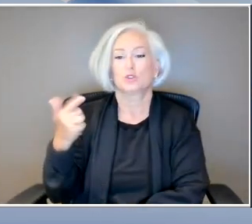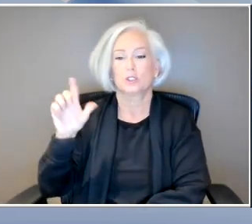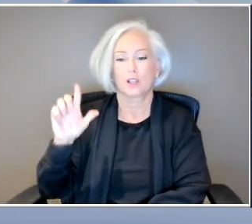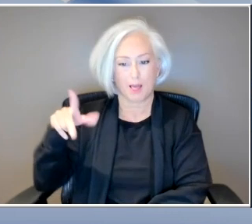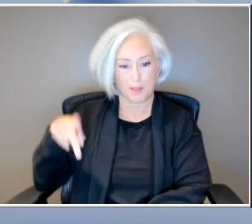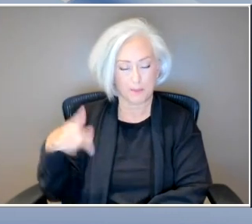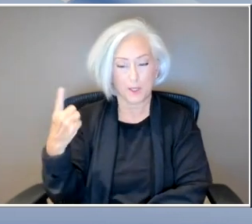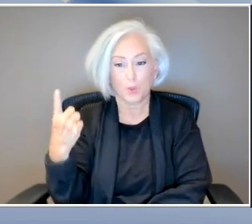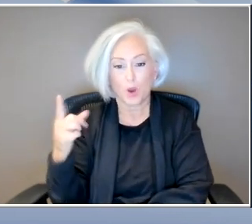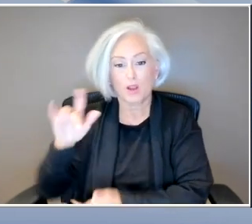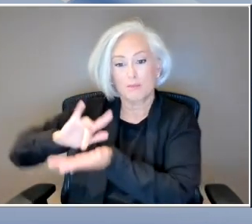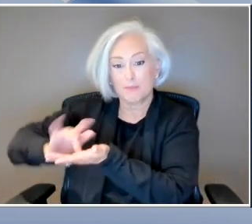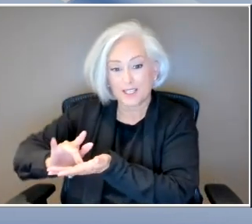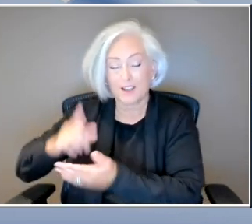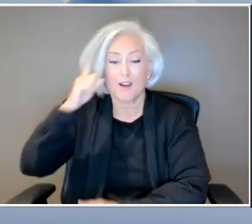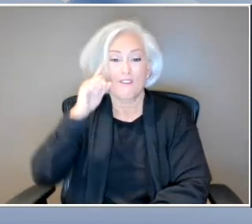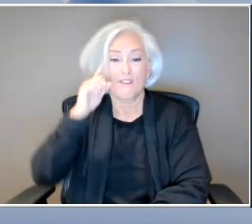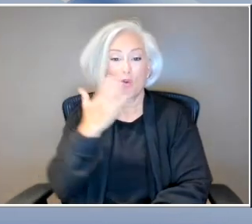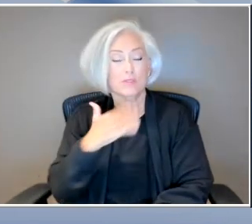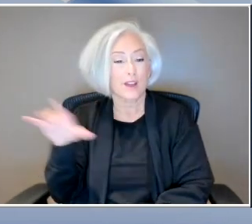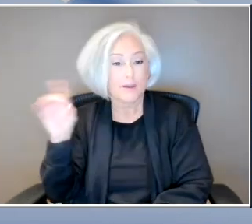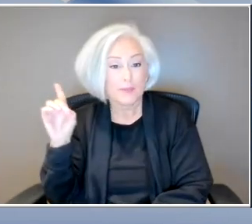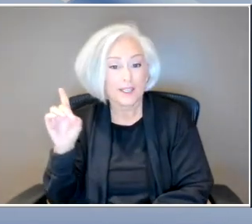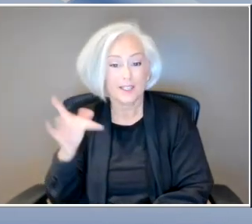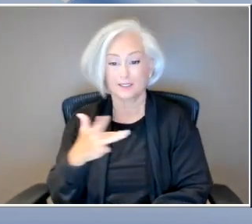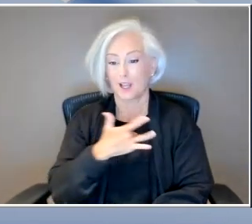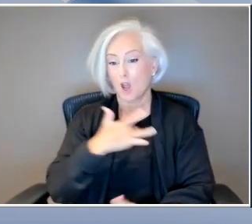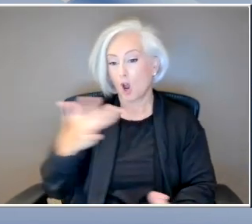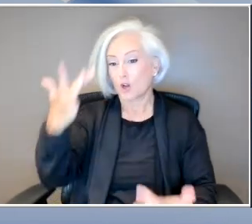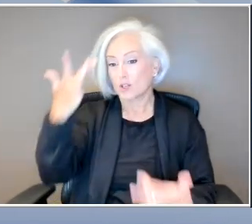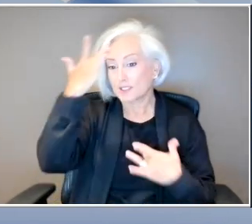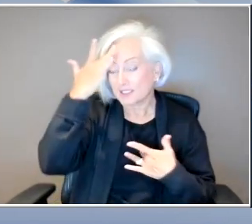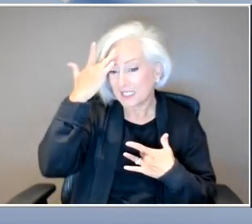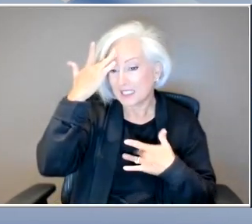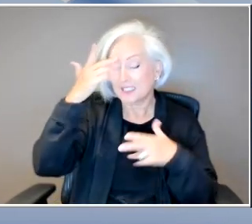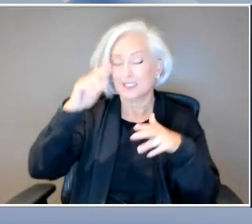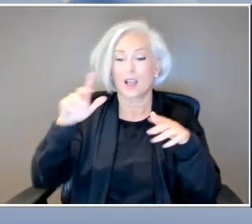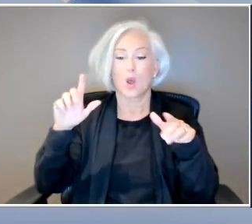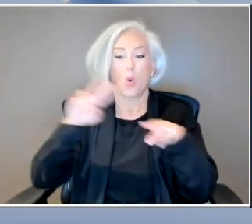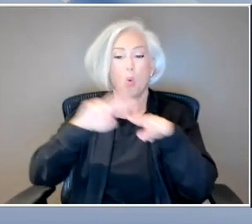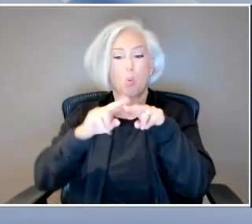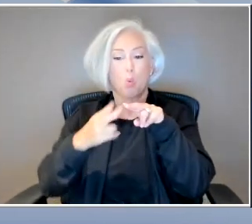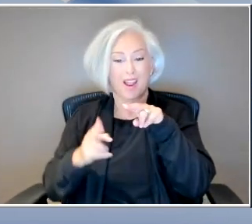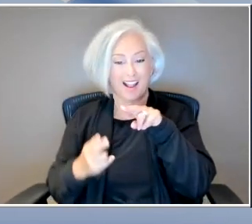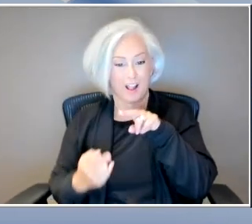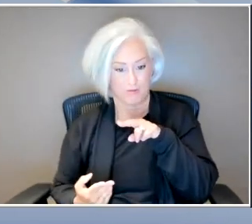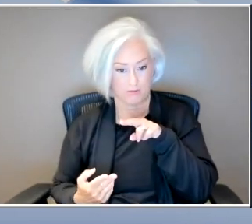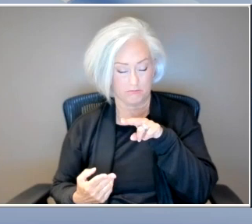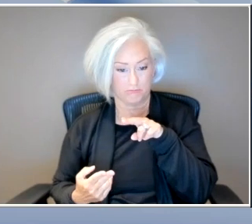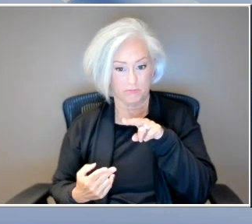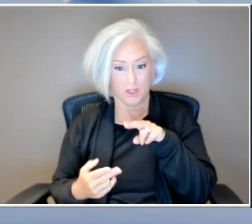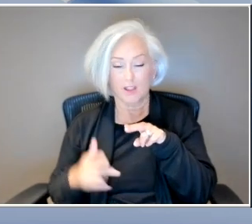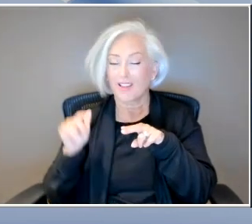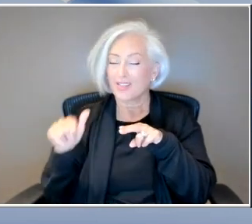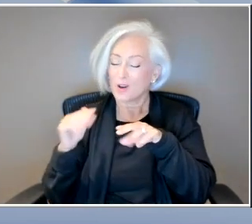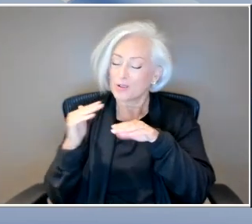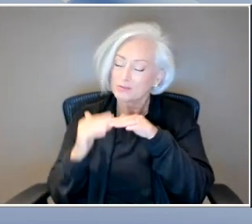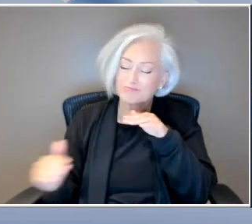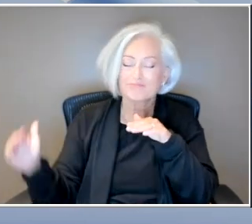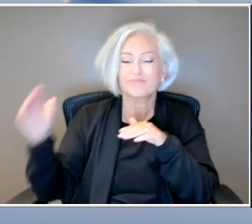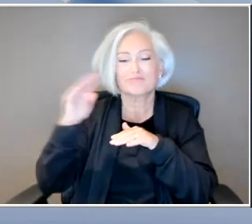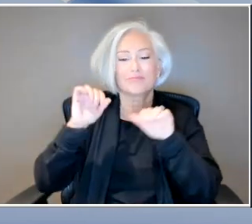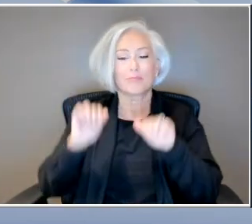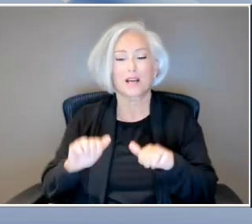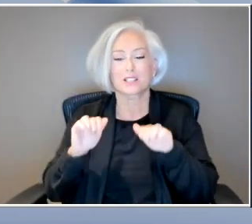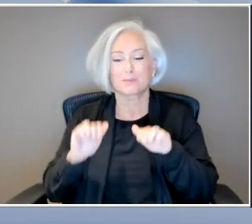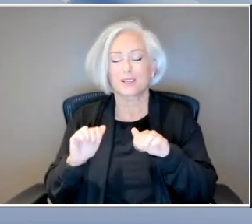weight management. And these drugs are showing surprising potential that go way beyond your stomach. Today, we are asking what is